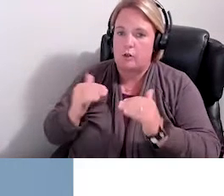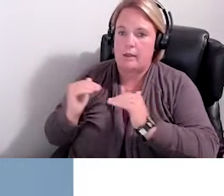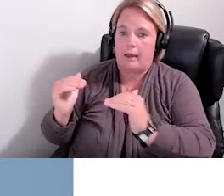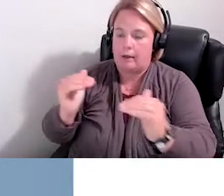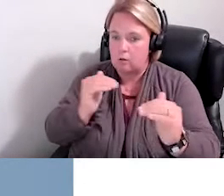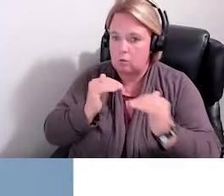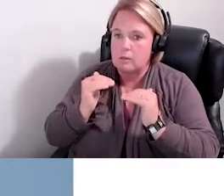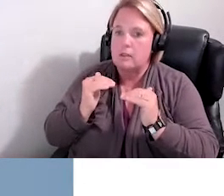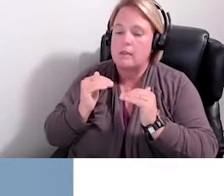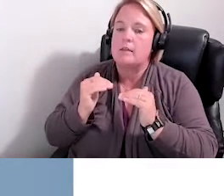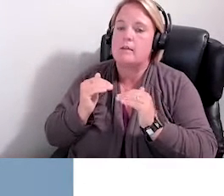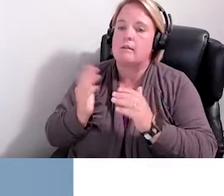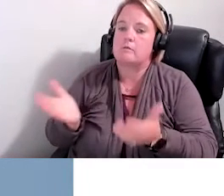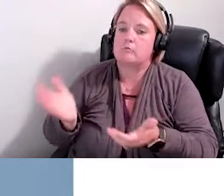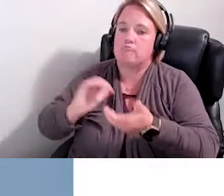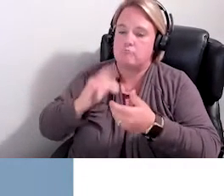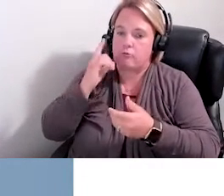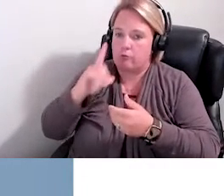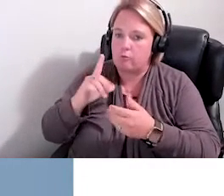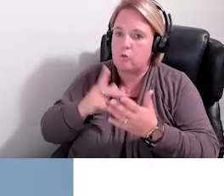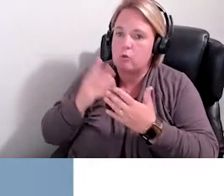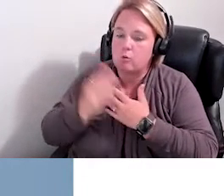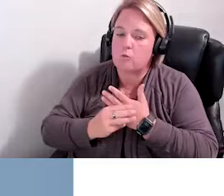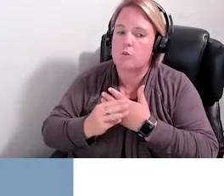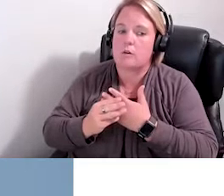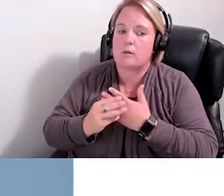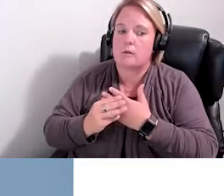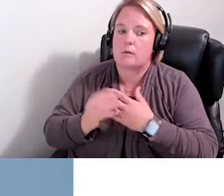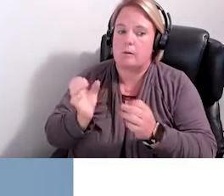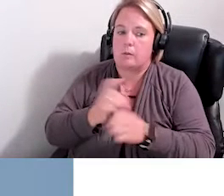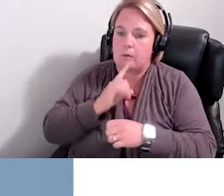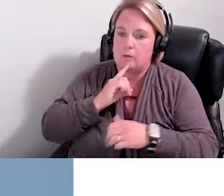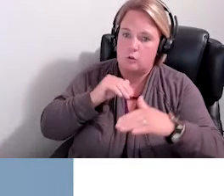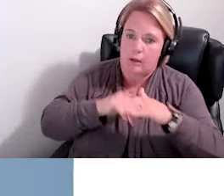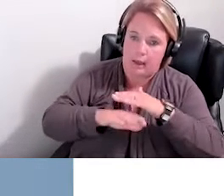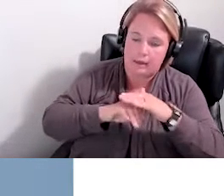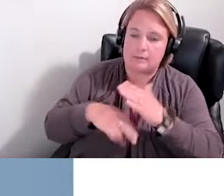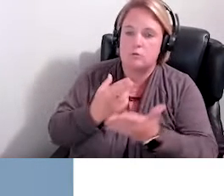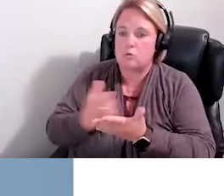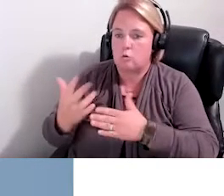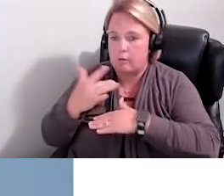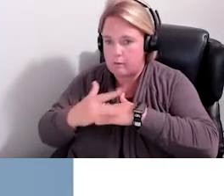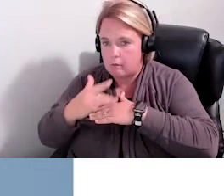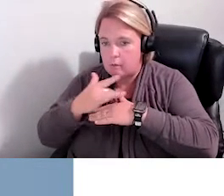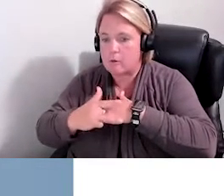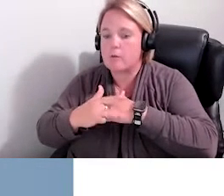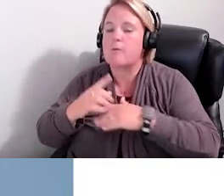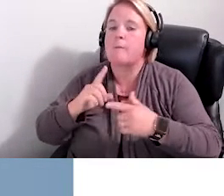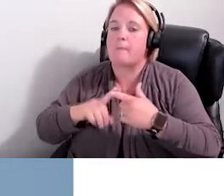equity components into the program to address disparities in access and resources, and evaluate the